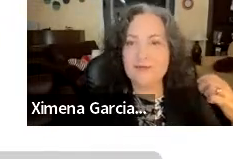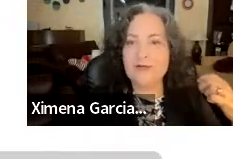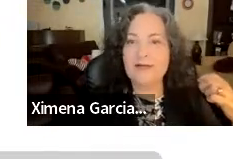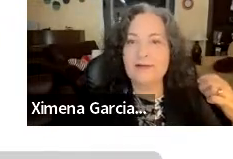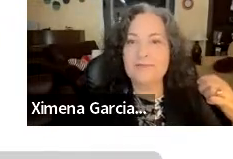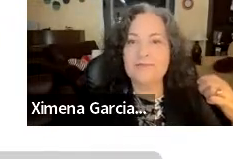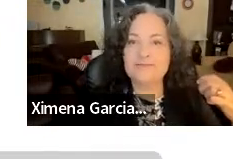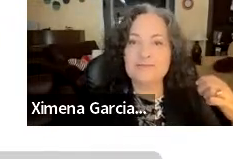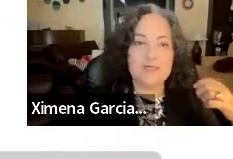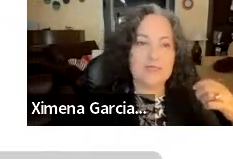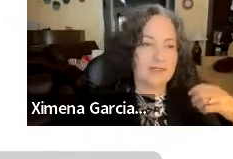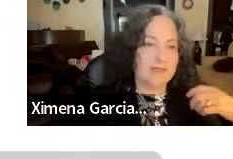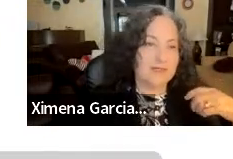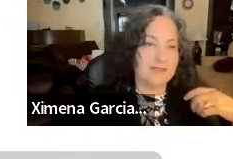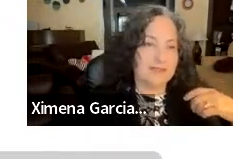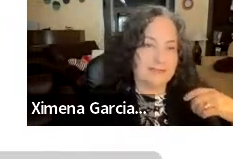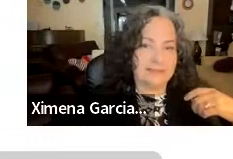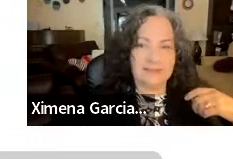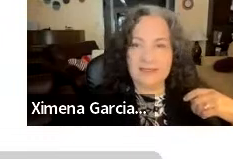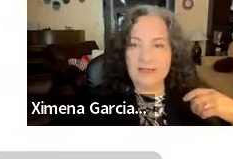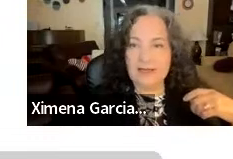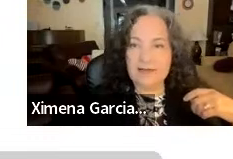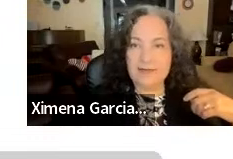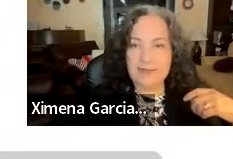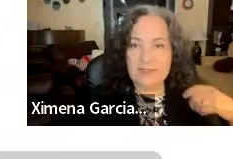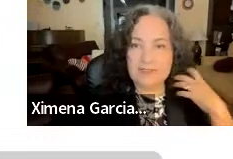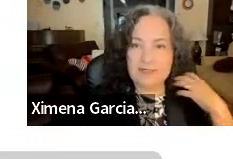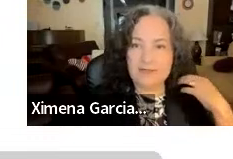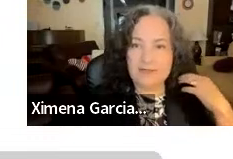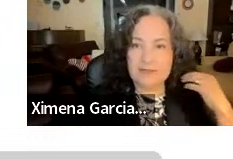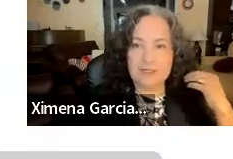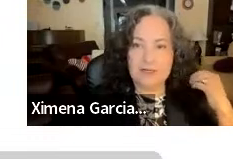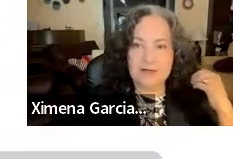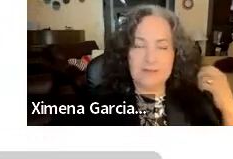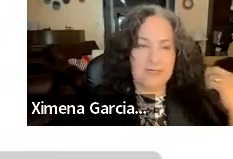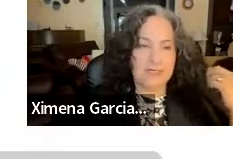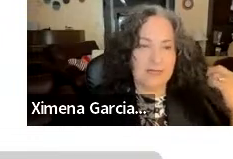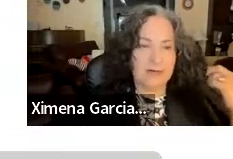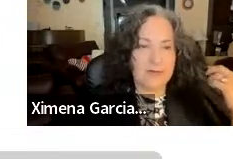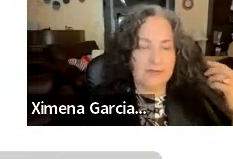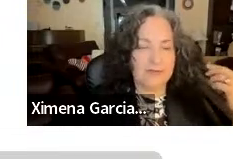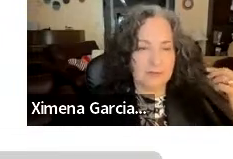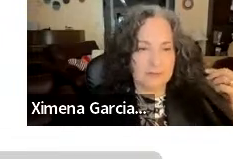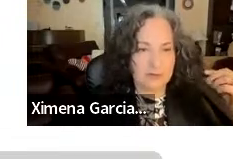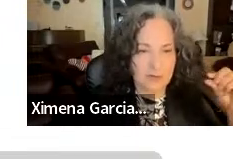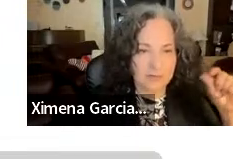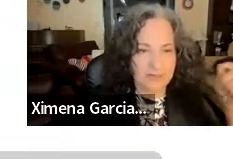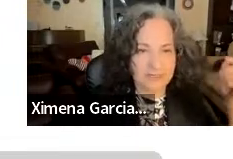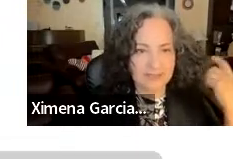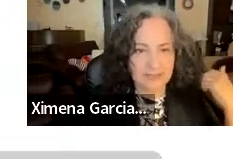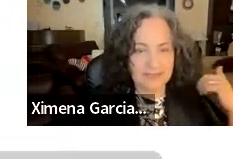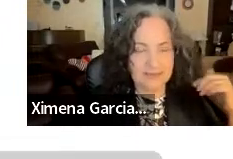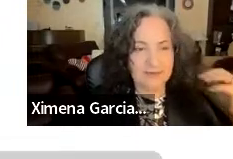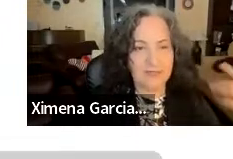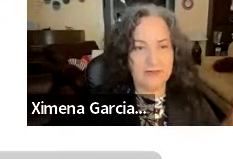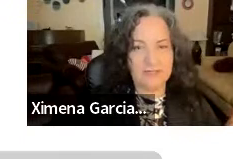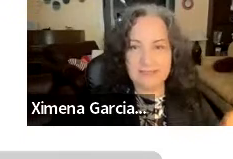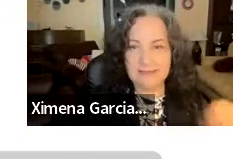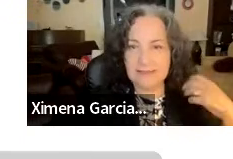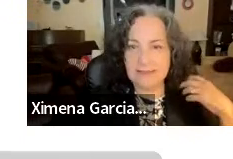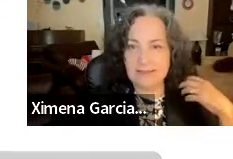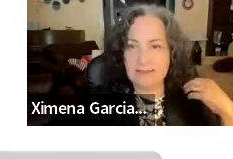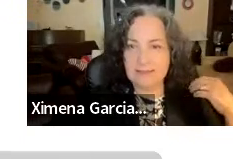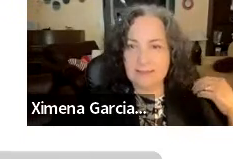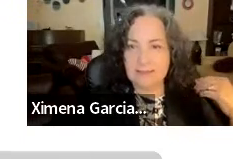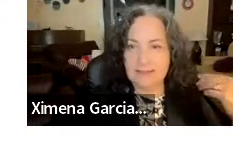vaccinated. So let's see. I want to talk for a minute about the new COVID vaccine. So if you go to the